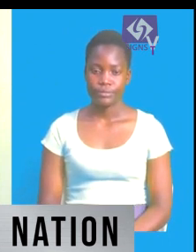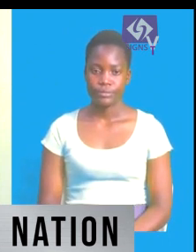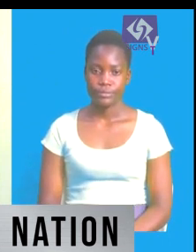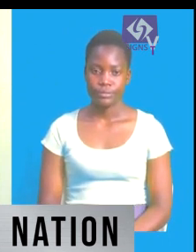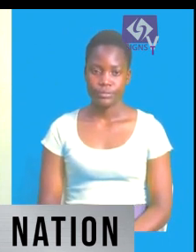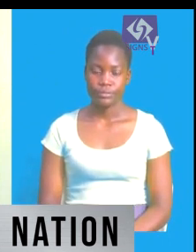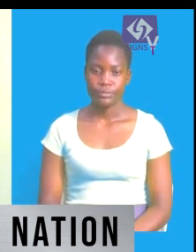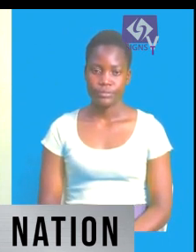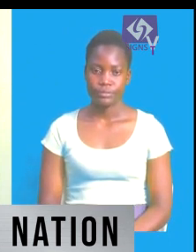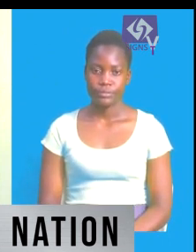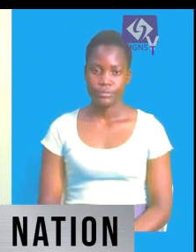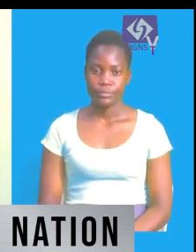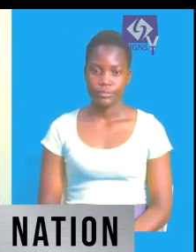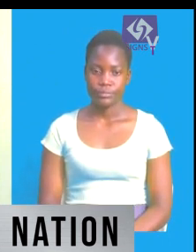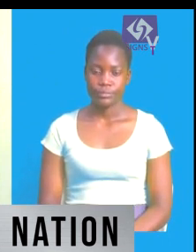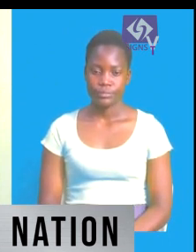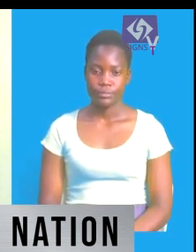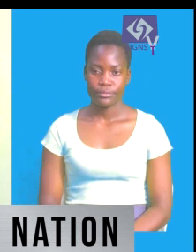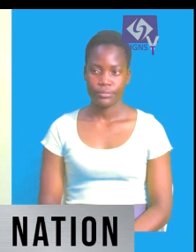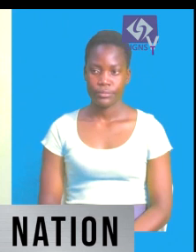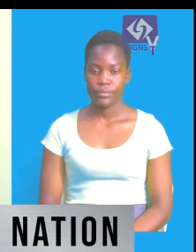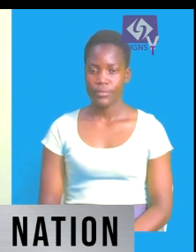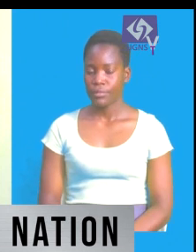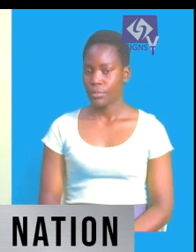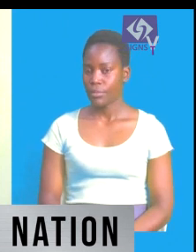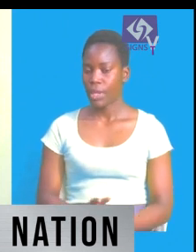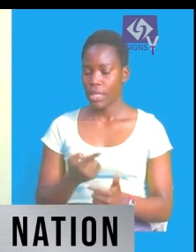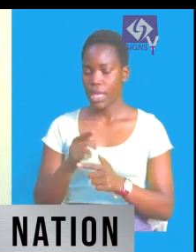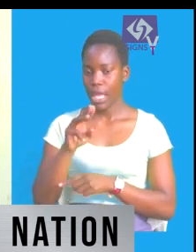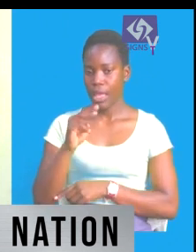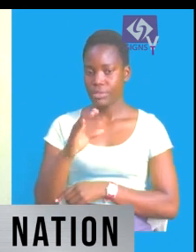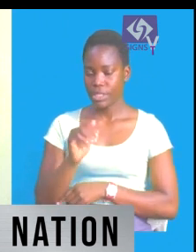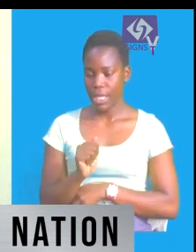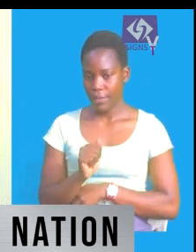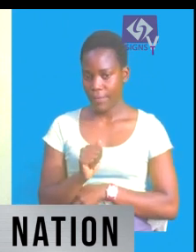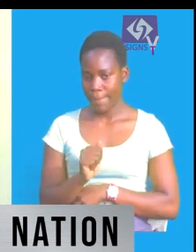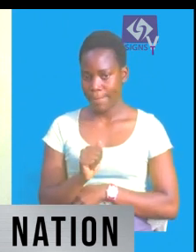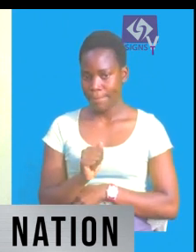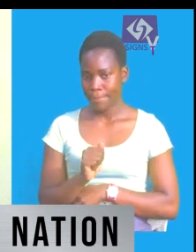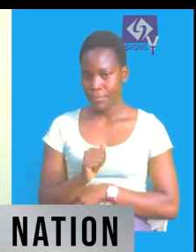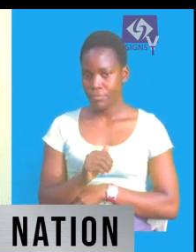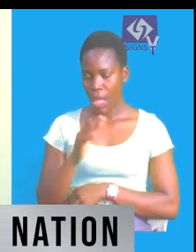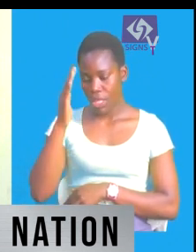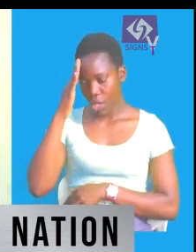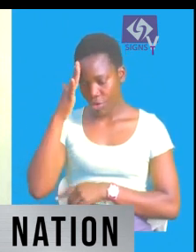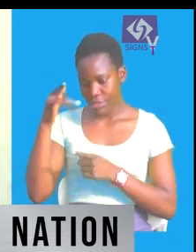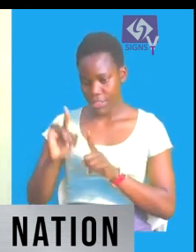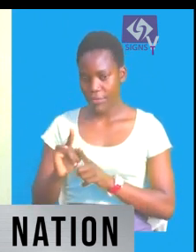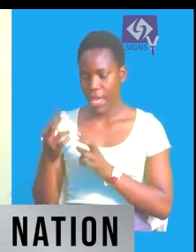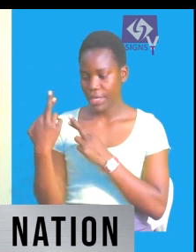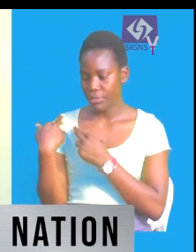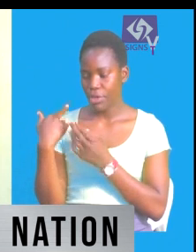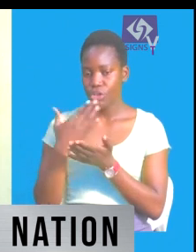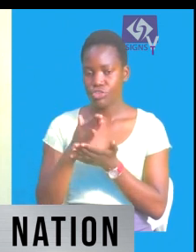are undergoing hunger. The MCAs believe or know they are the ones who are supposed to do the And